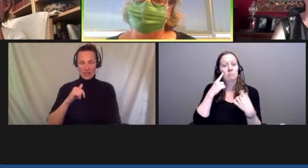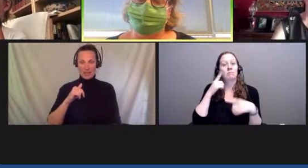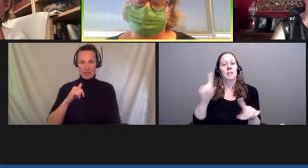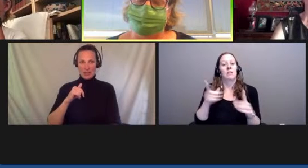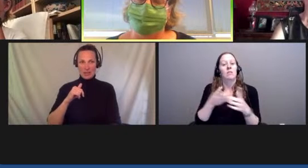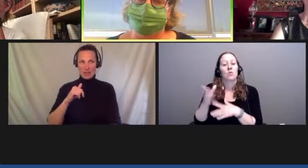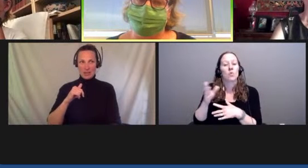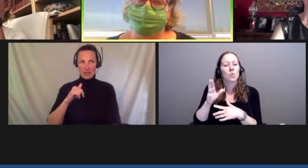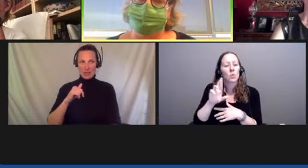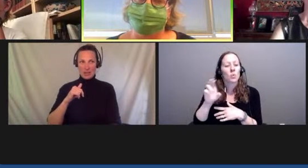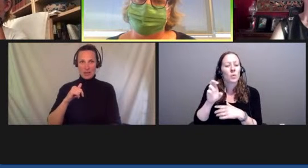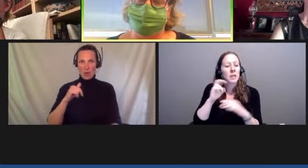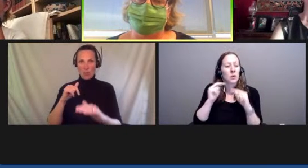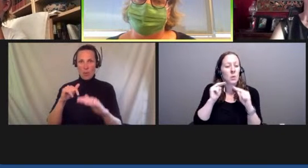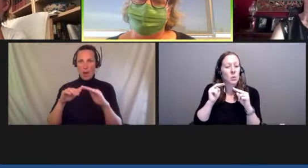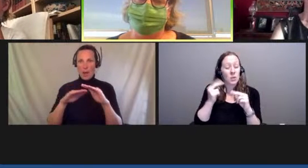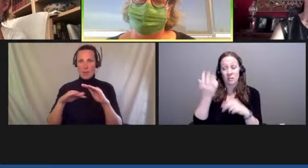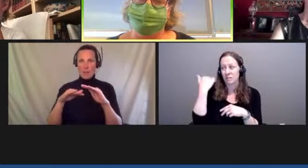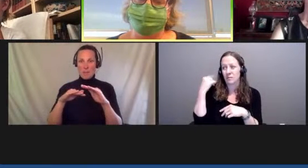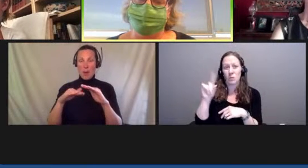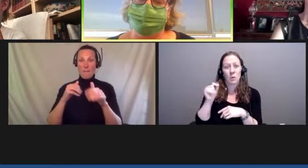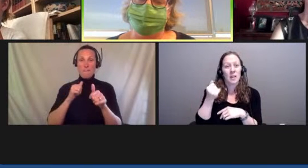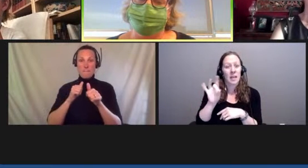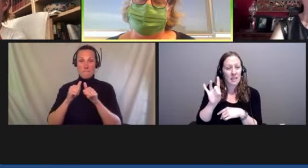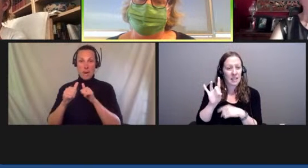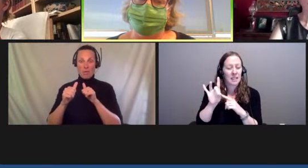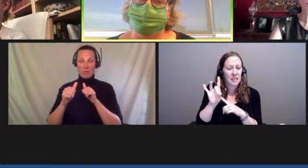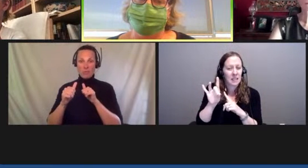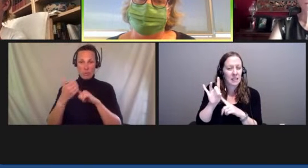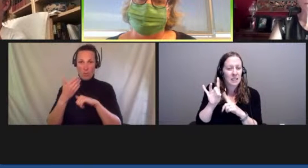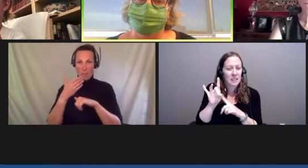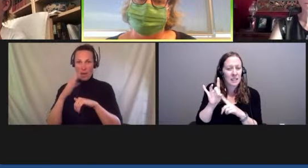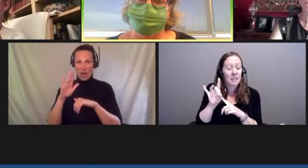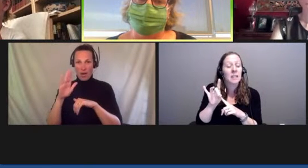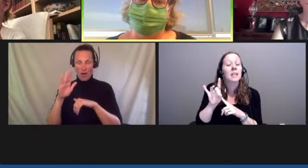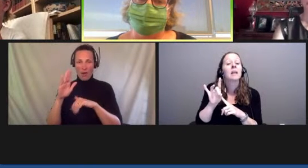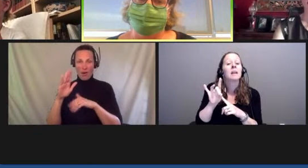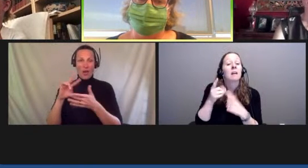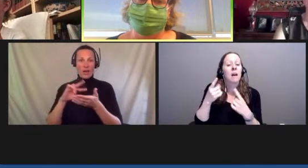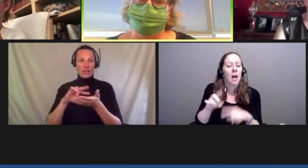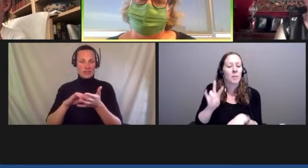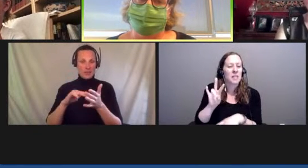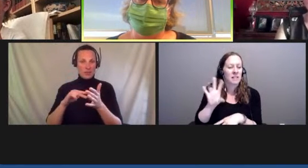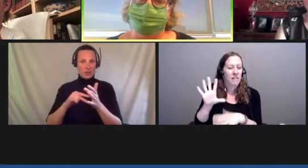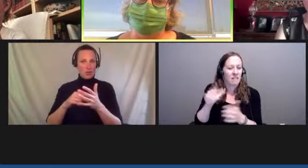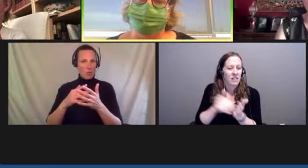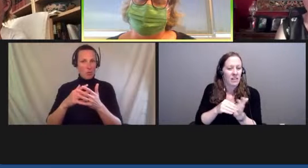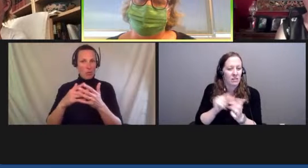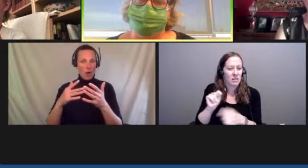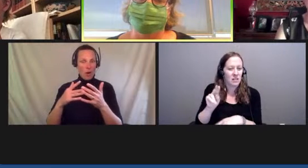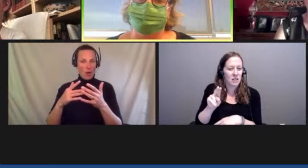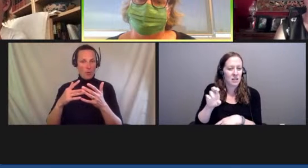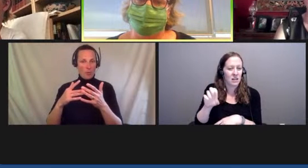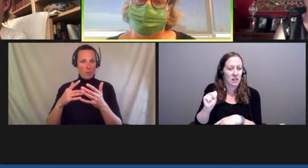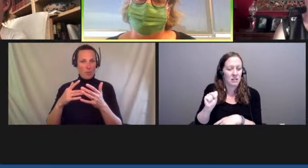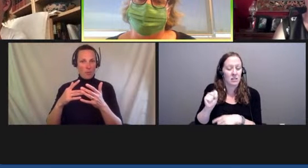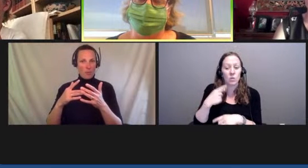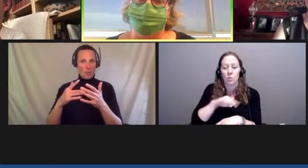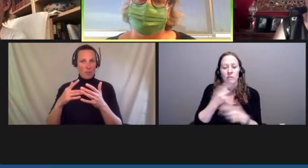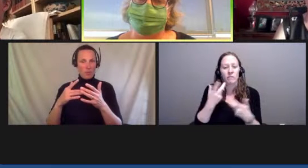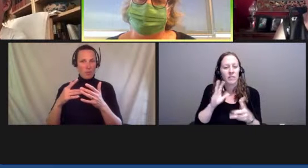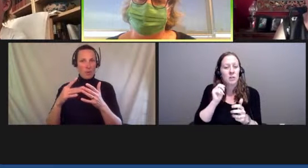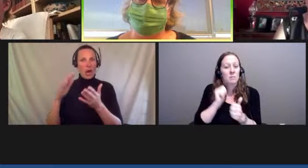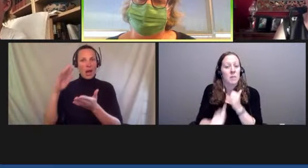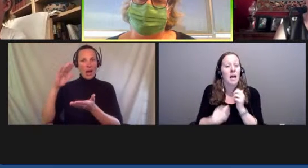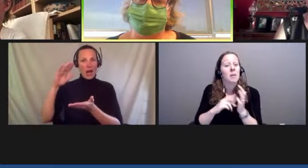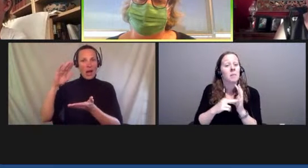the renegotiation back in 2018, did reduce that to 75,000 tons. So we did surpass that. So we're no